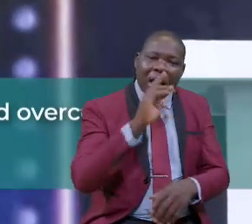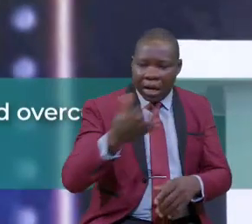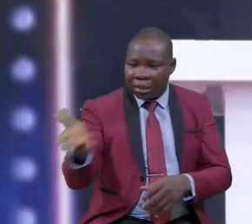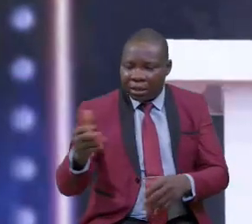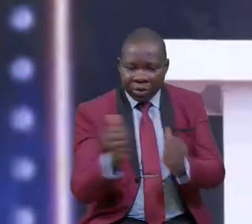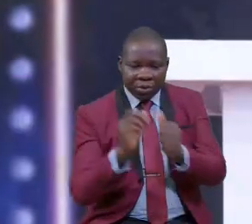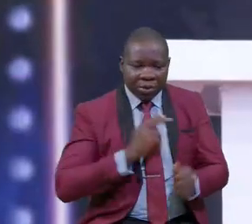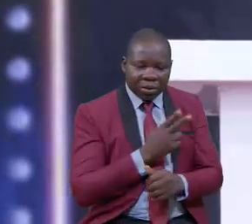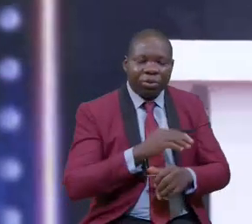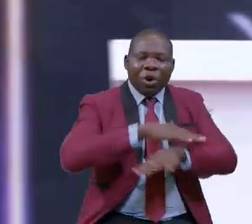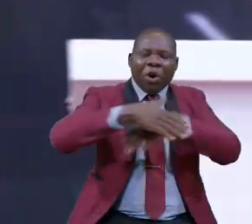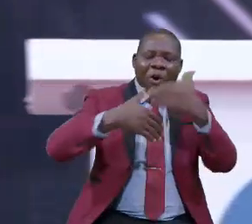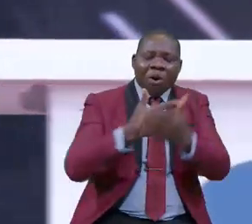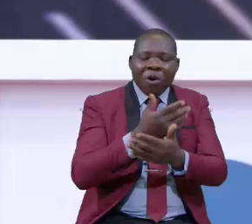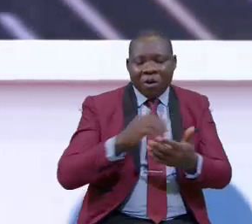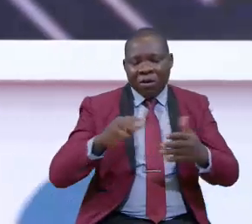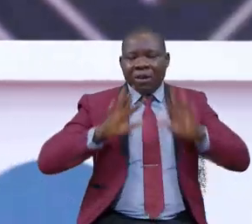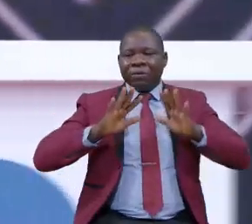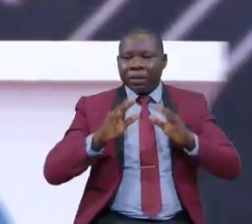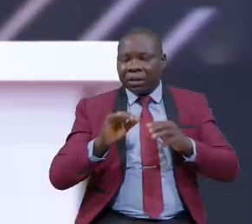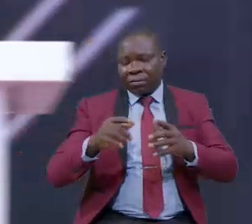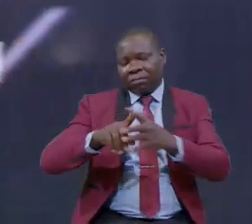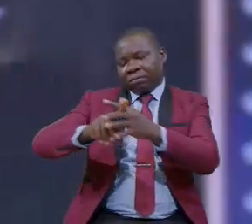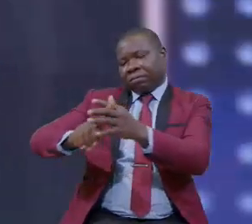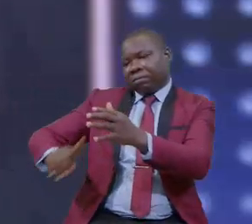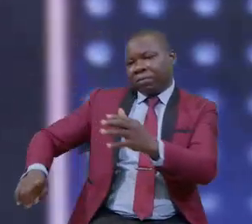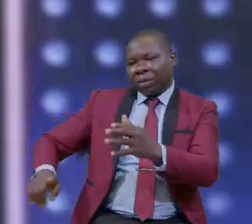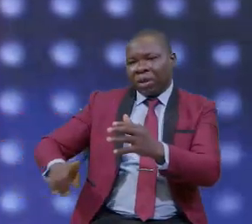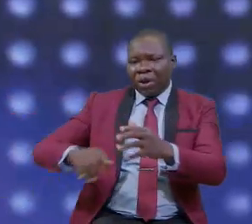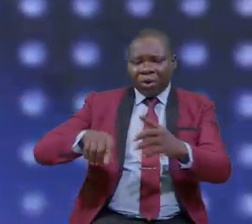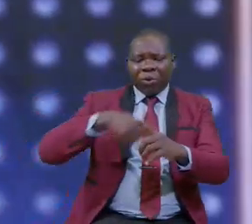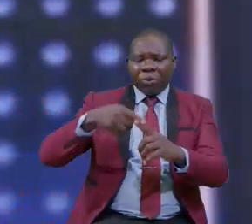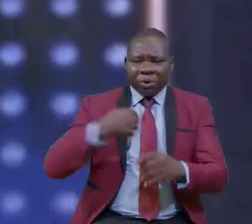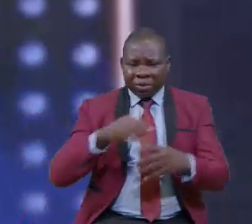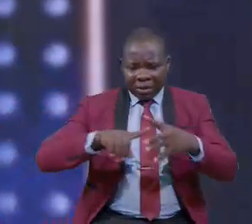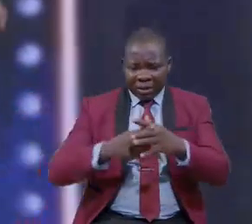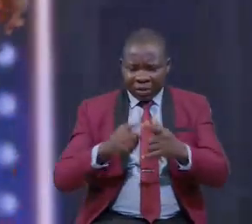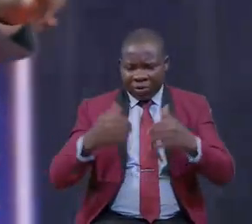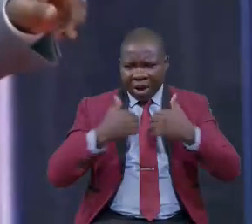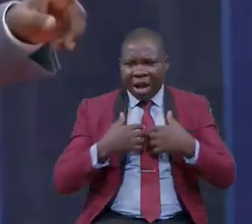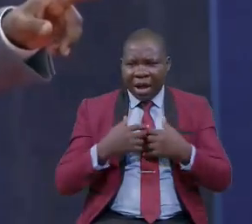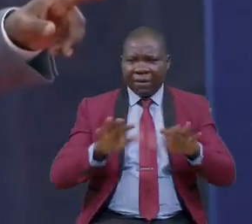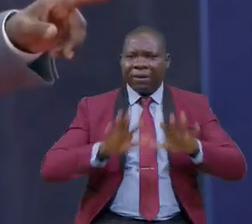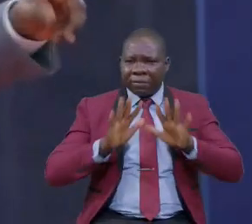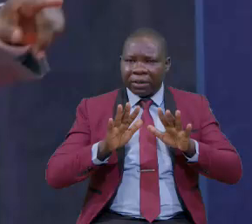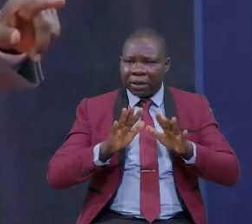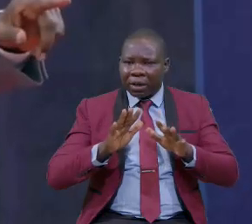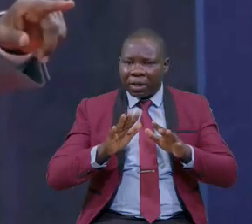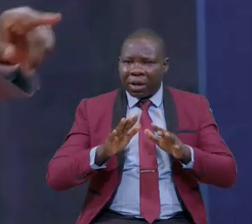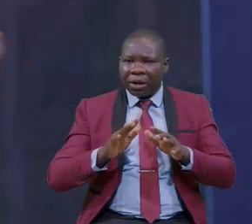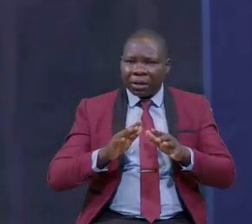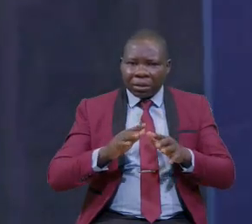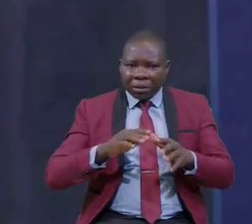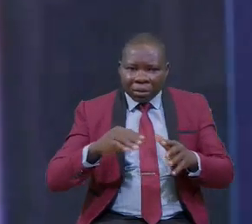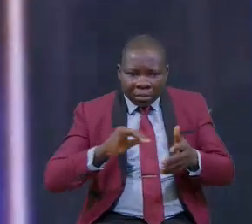have fear? Because the people were in the world before us. They said, don't go there. This will